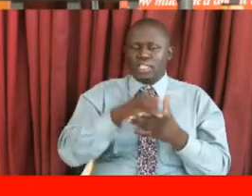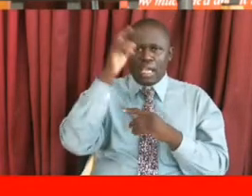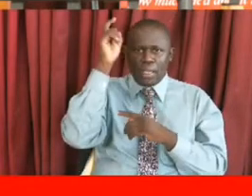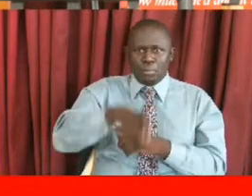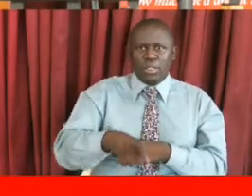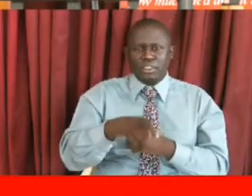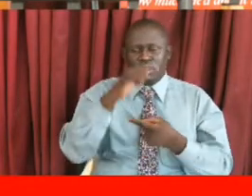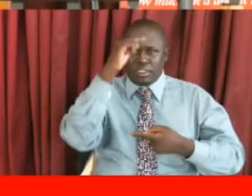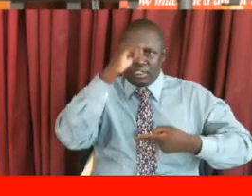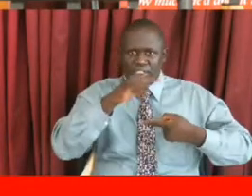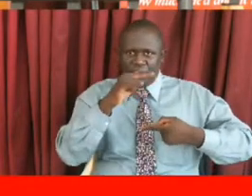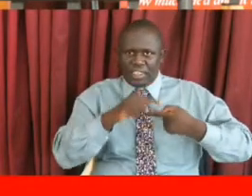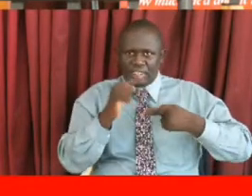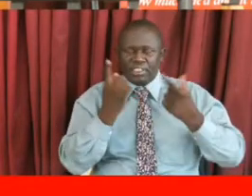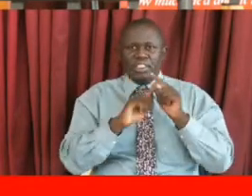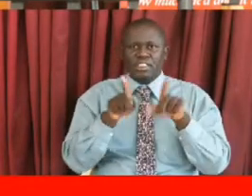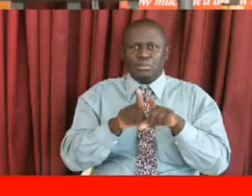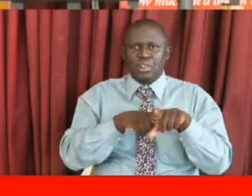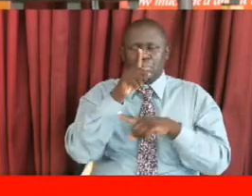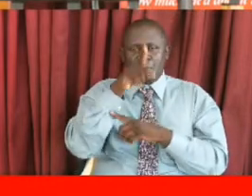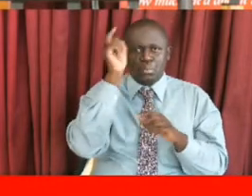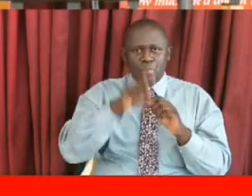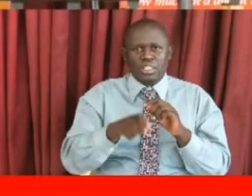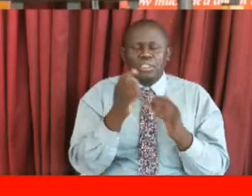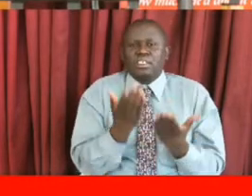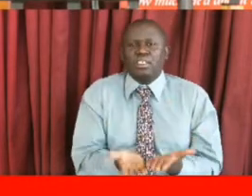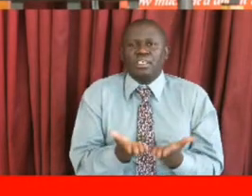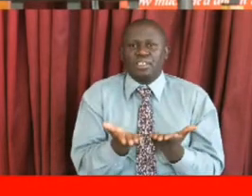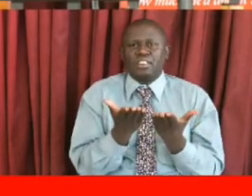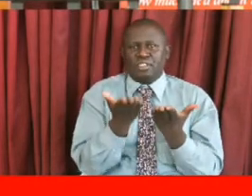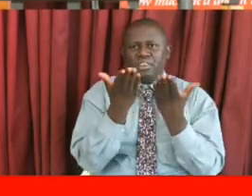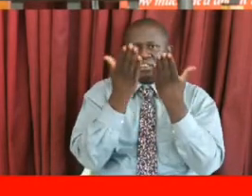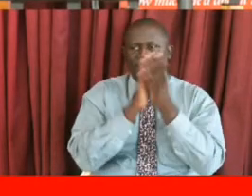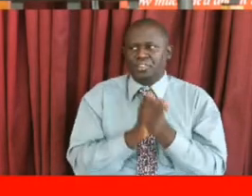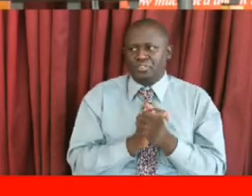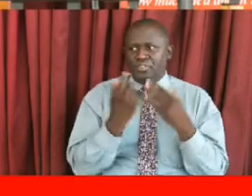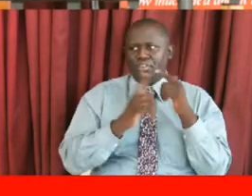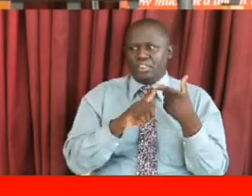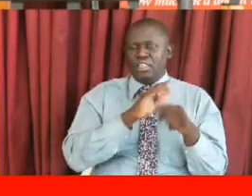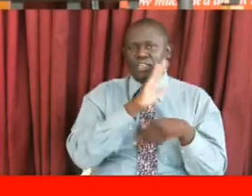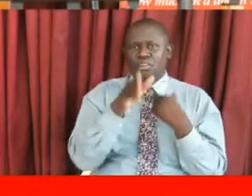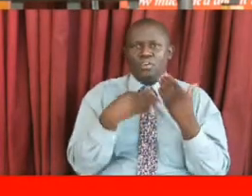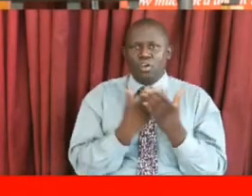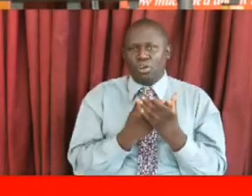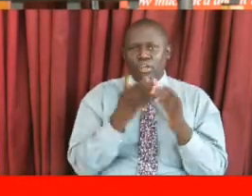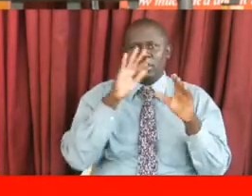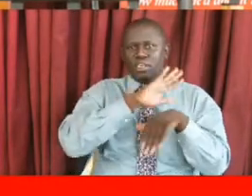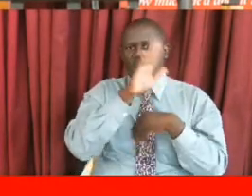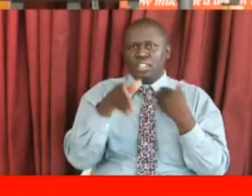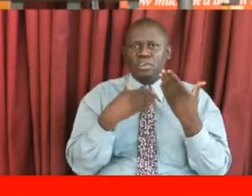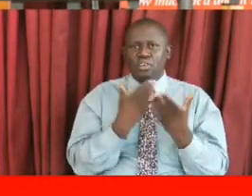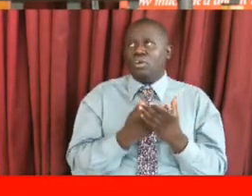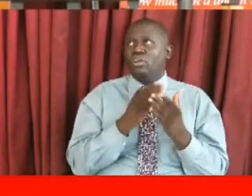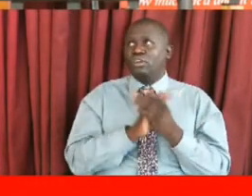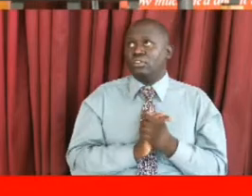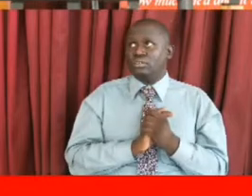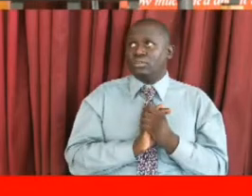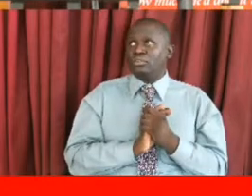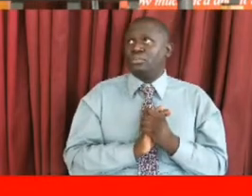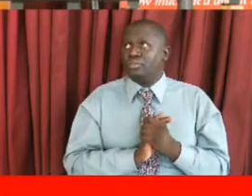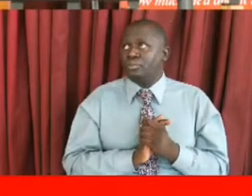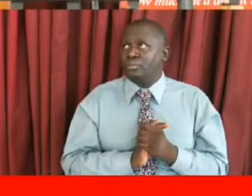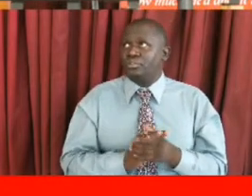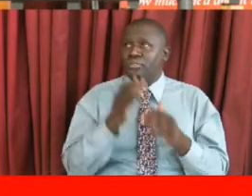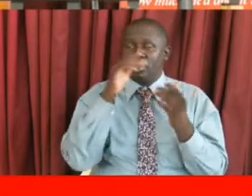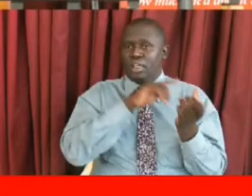decrease he must increase then all all comes